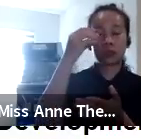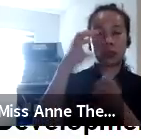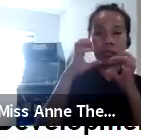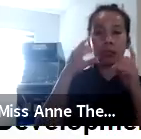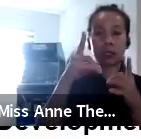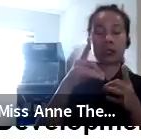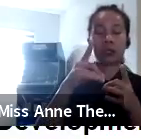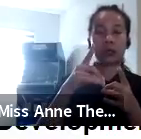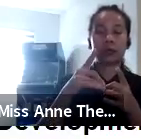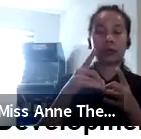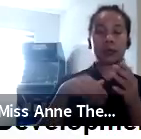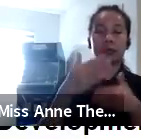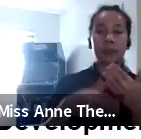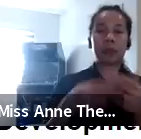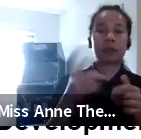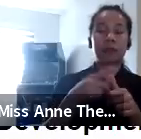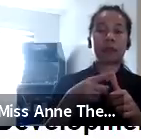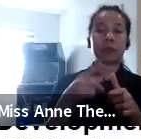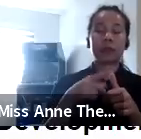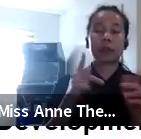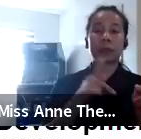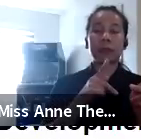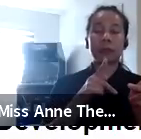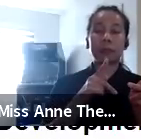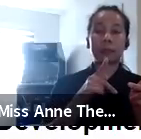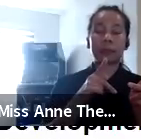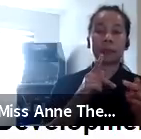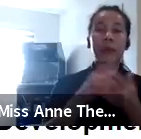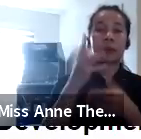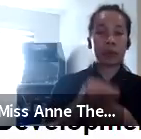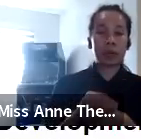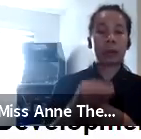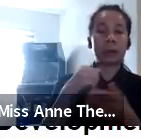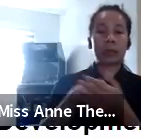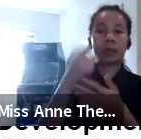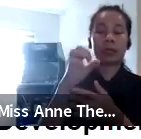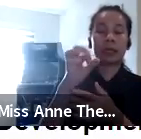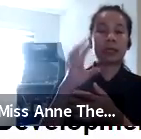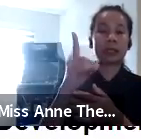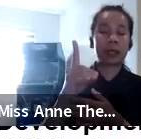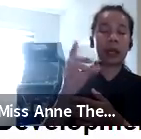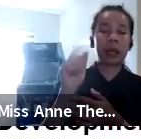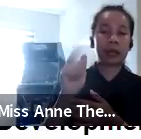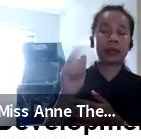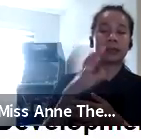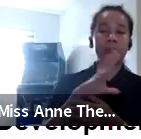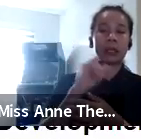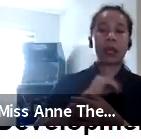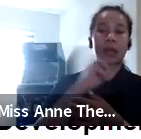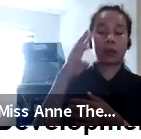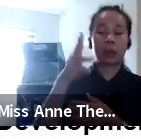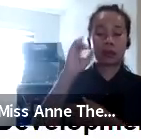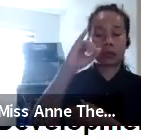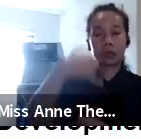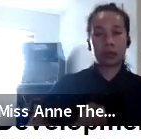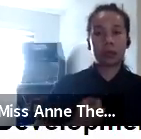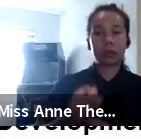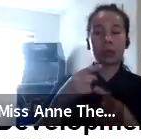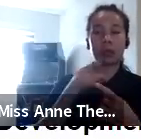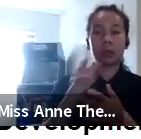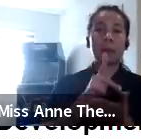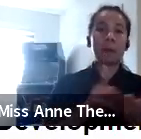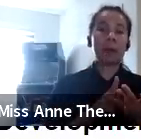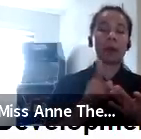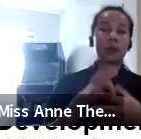online learning platform of TESDA that was launched in Malacanang, and I was invited to be there to be part of